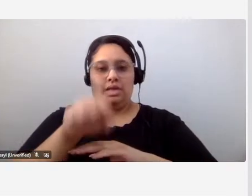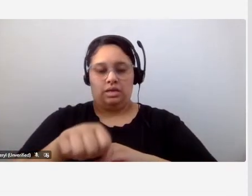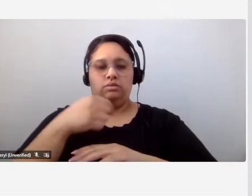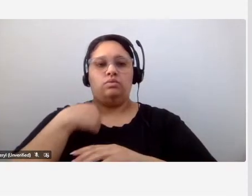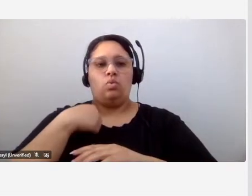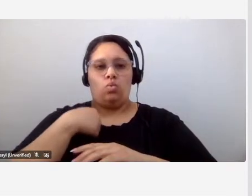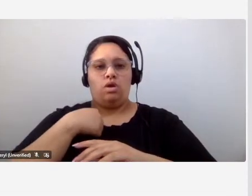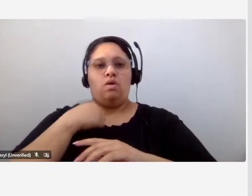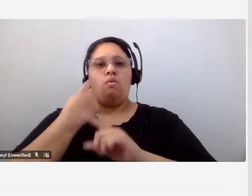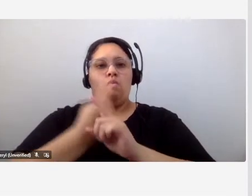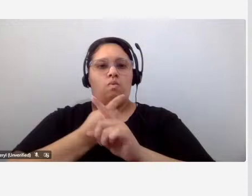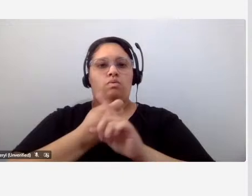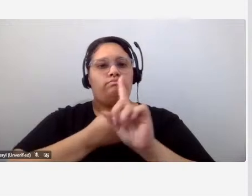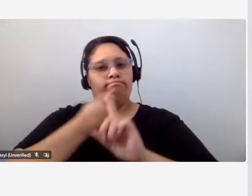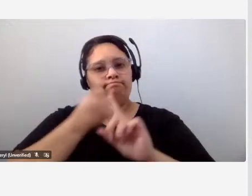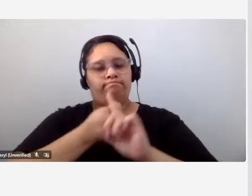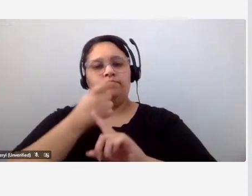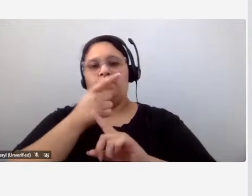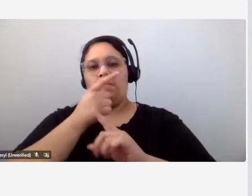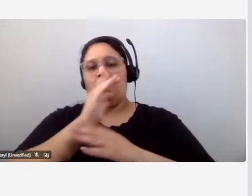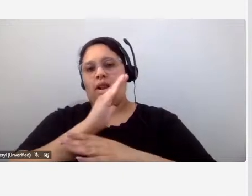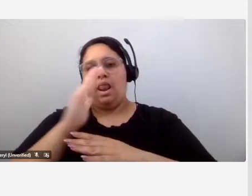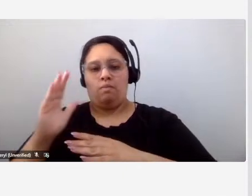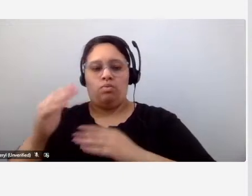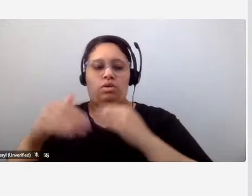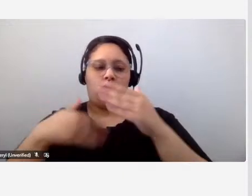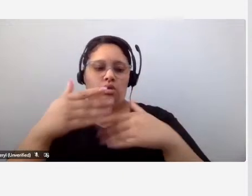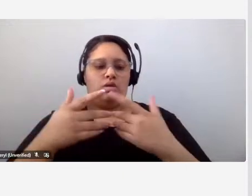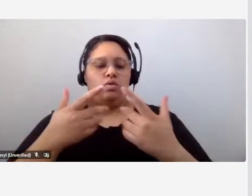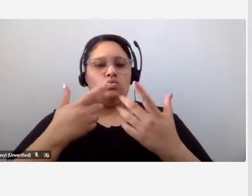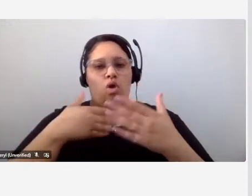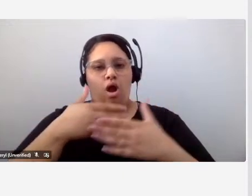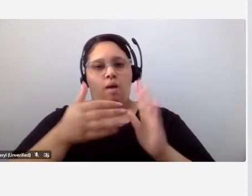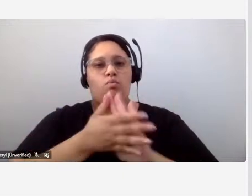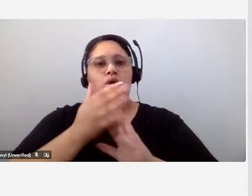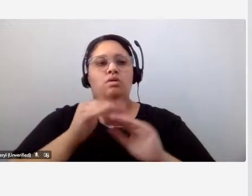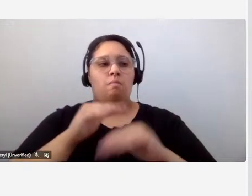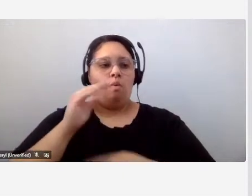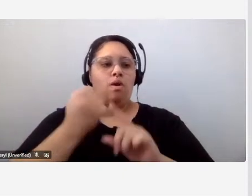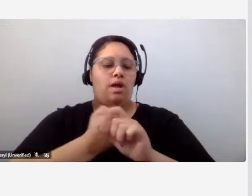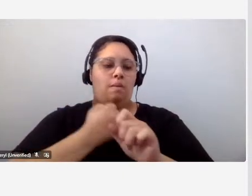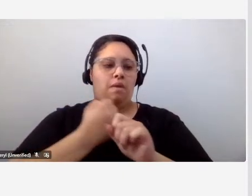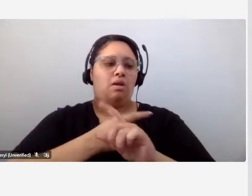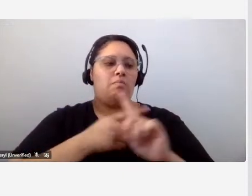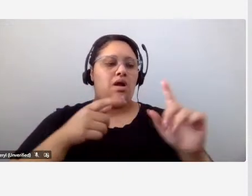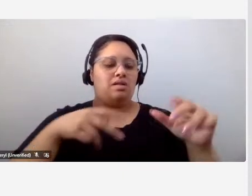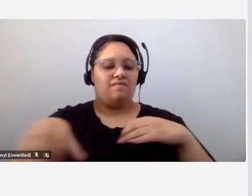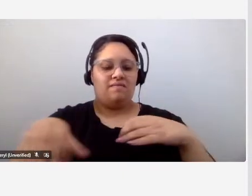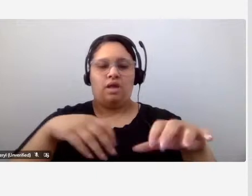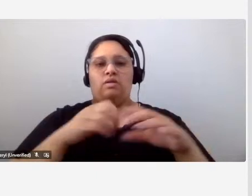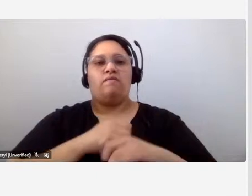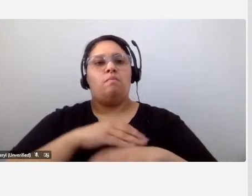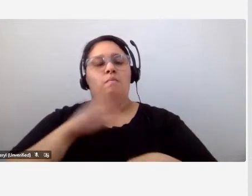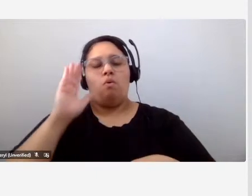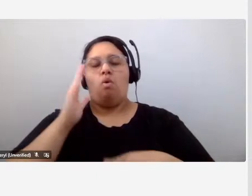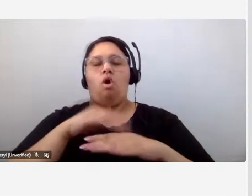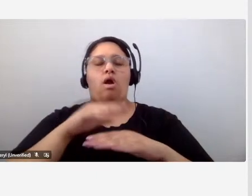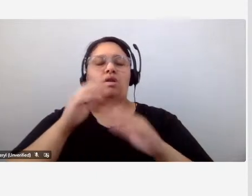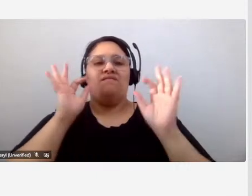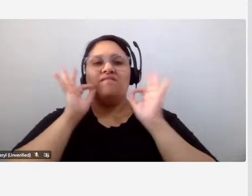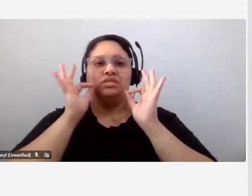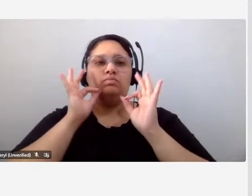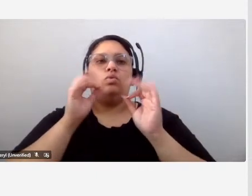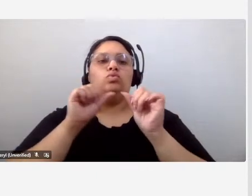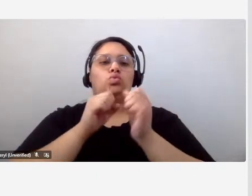are forever pushing our public libraries to run more campaigns, but they are very active on their Facebook pages,